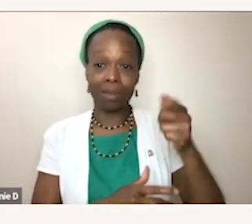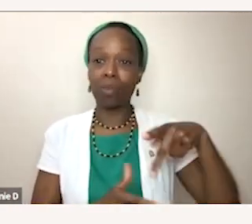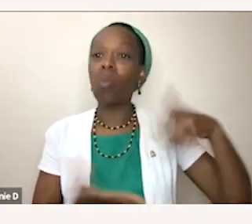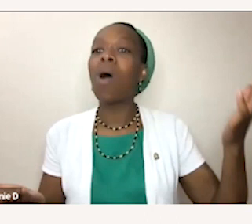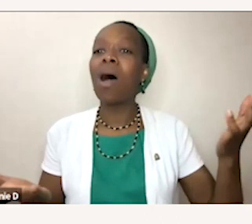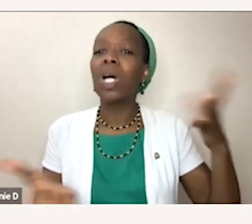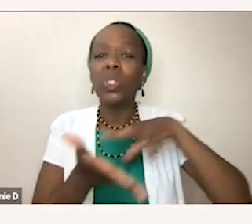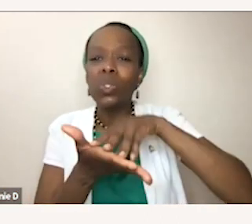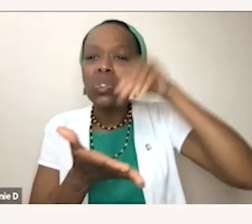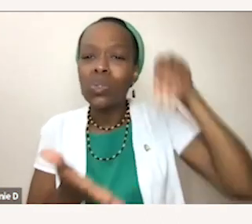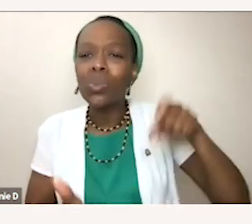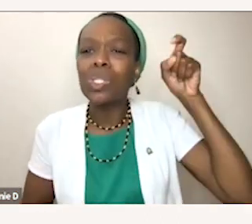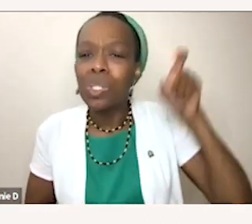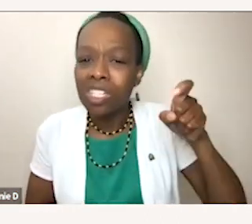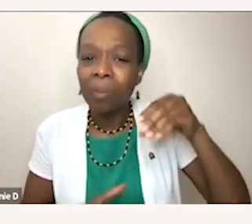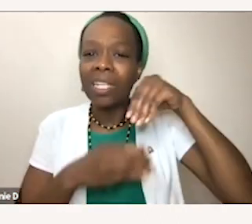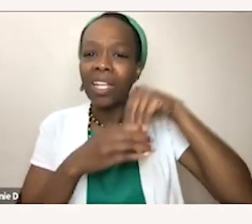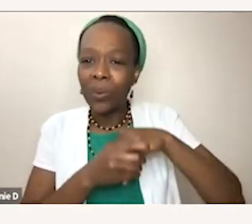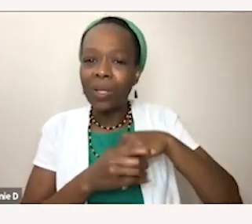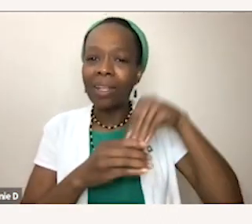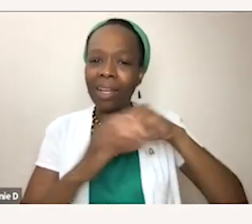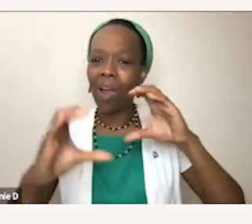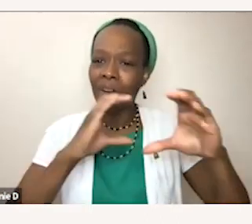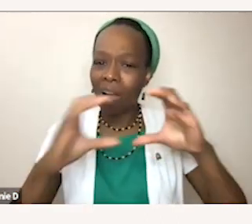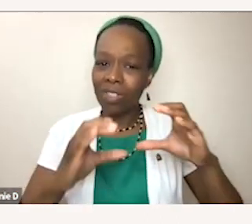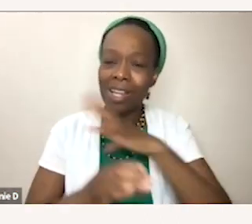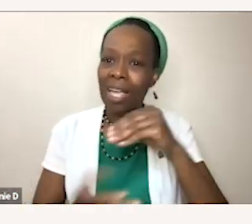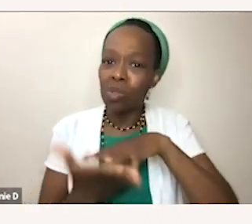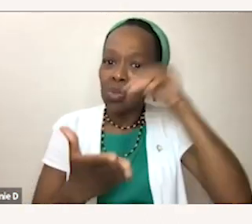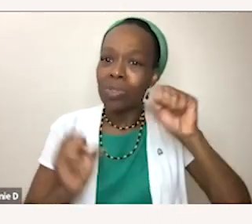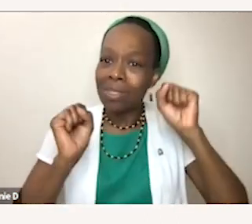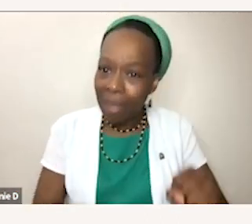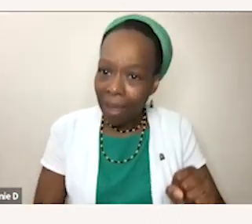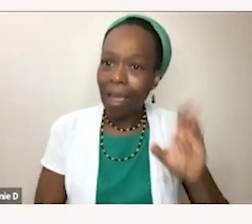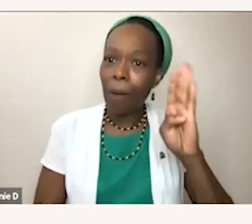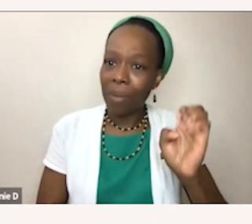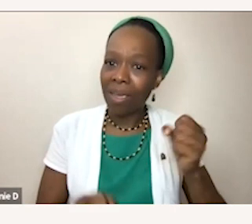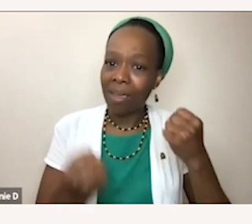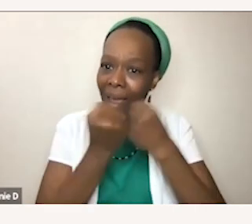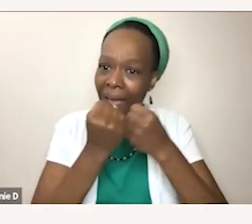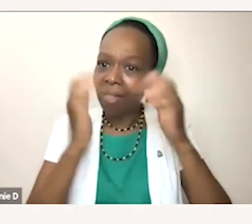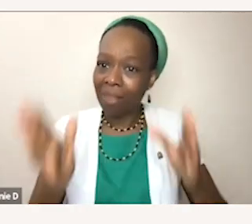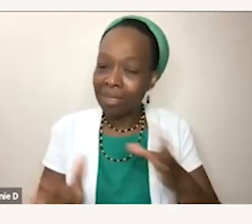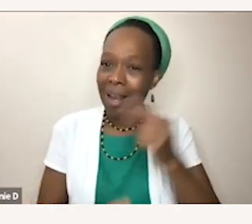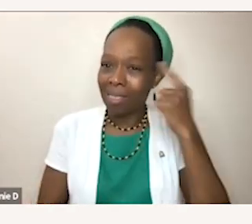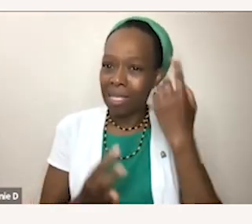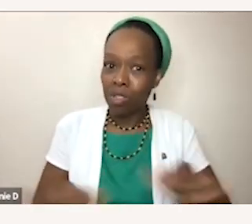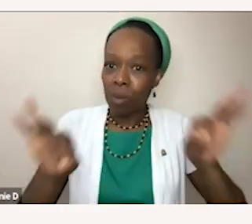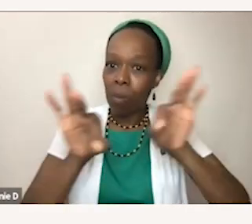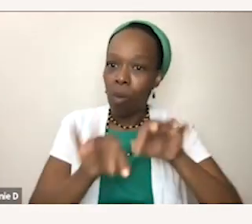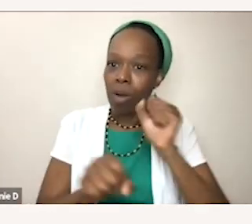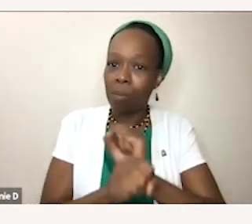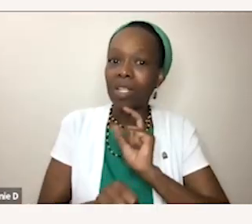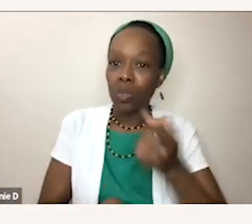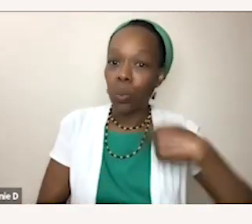in the conversation. And a lot of the time that students can be allies too. And I think we really need to make sure that that is at the forefront of what we're trying to